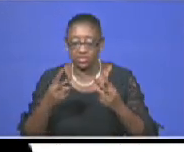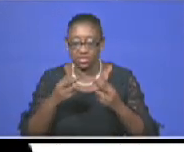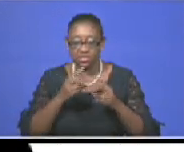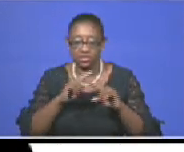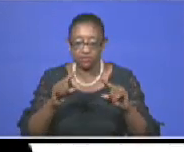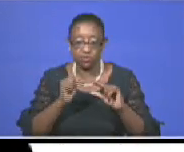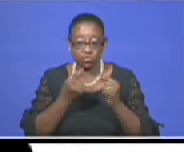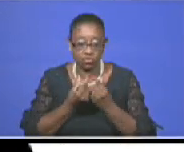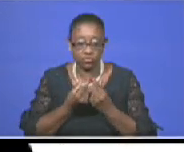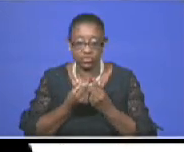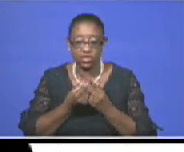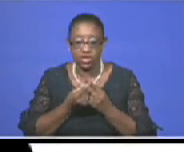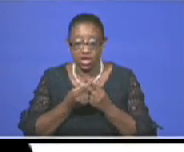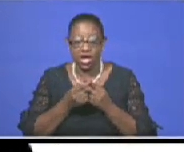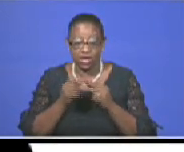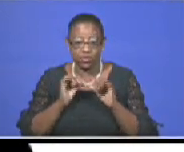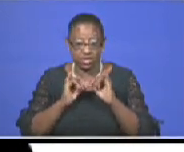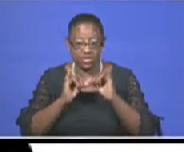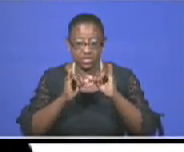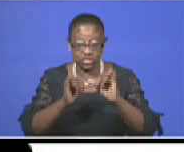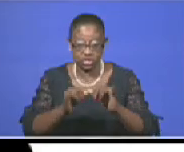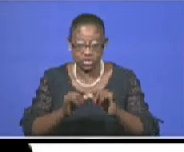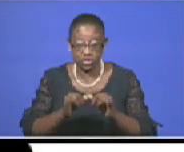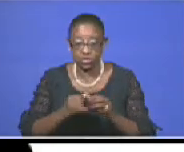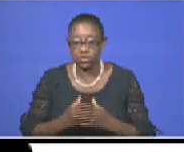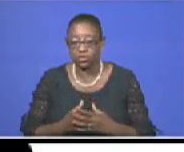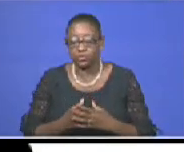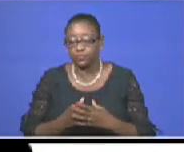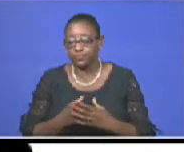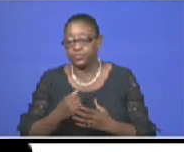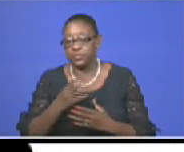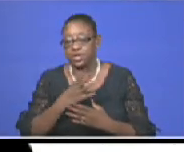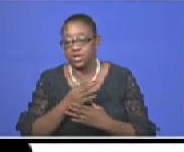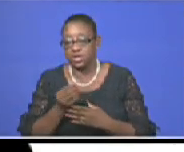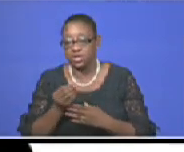And we're also looking to go further afield and try to develop the market in Vancouver.